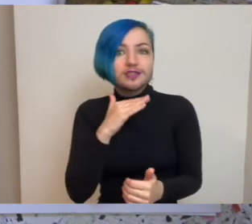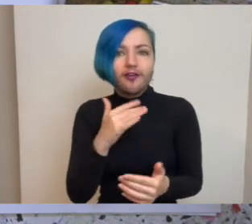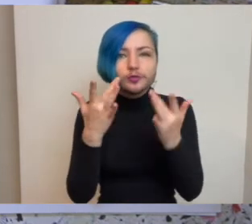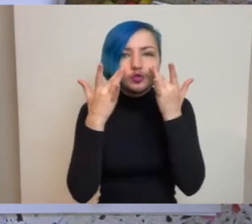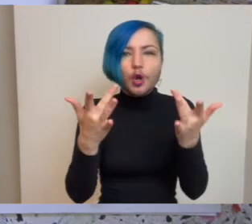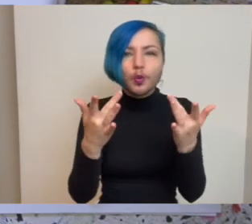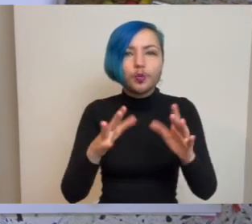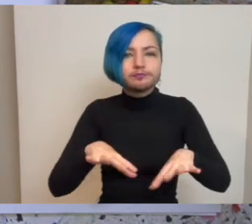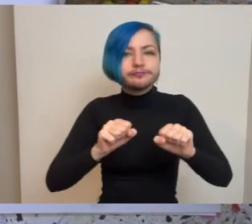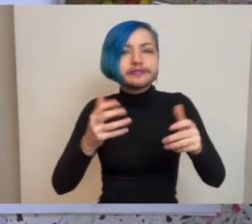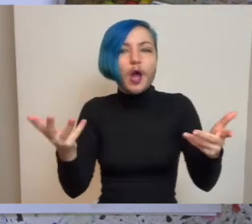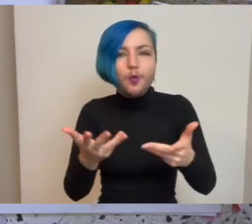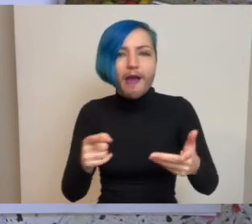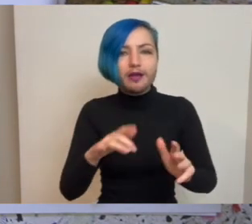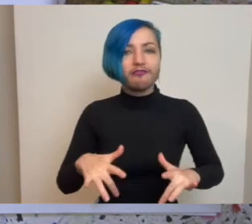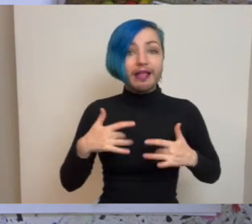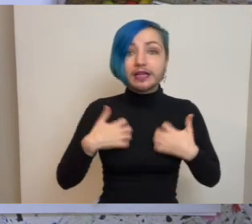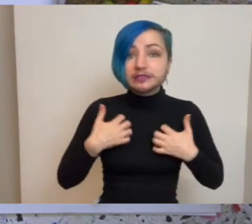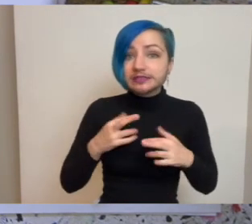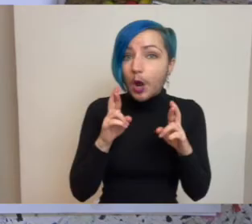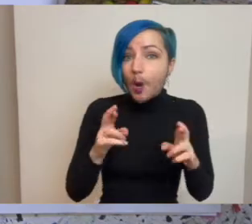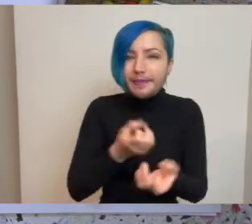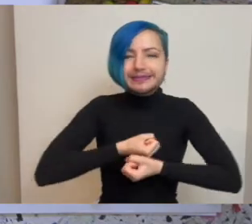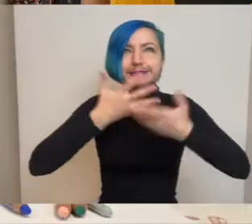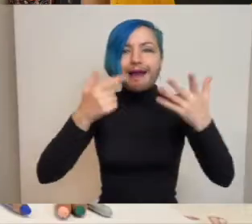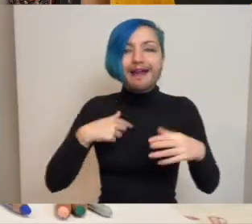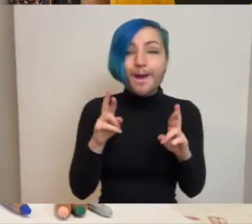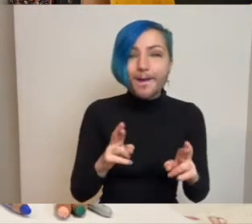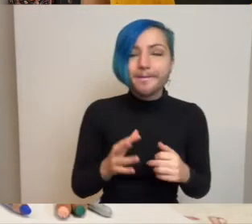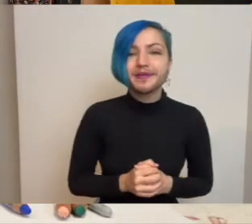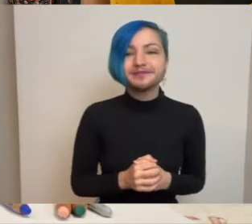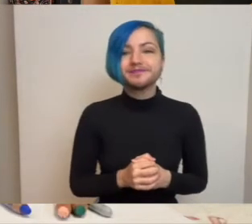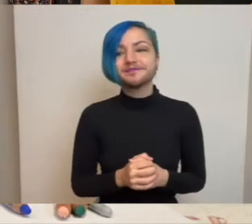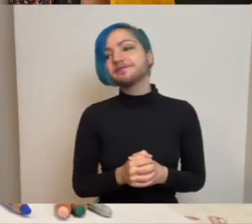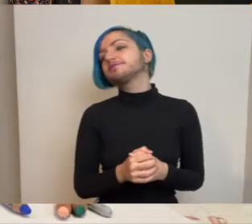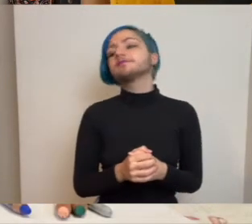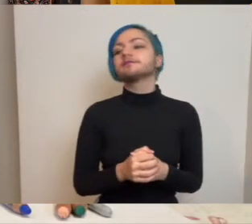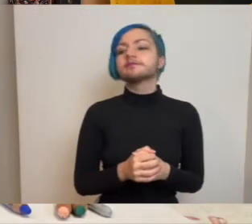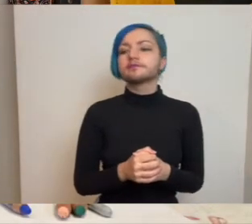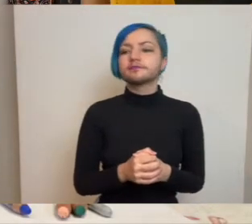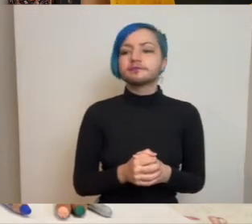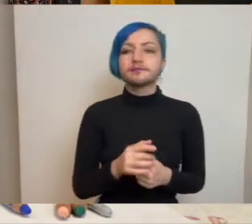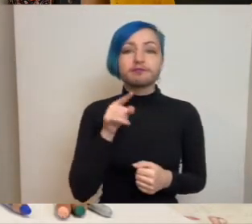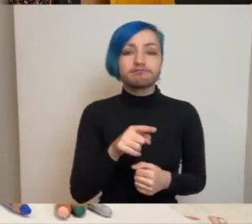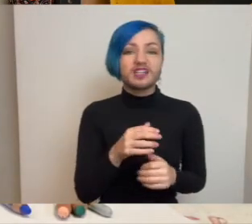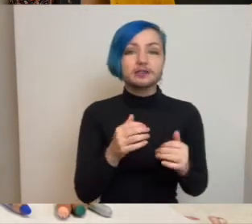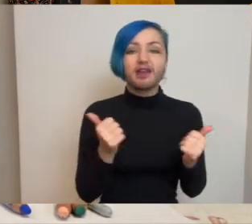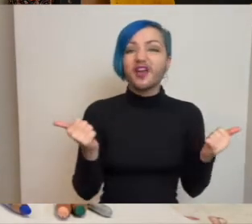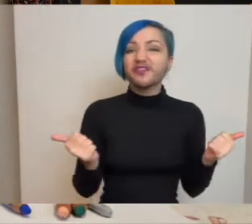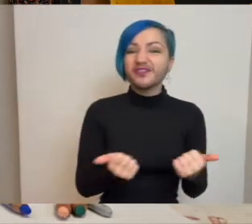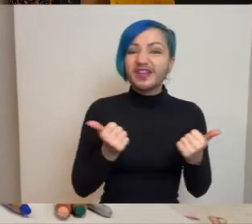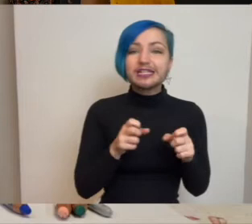you started and feeling excited and inspired. So, I mean, this is my finished